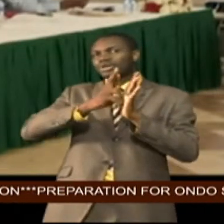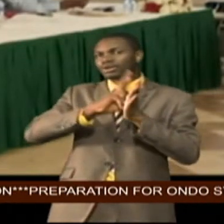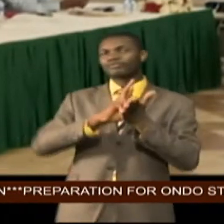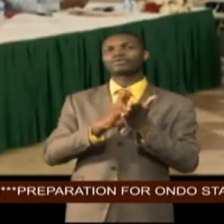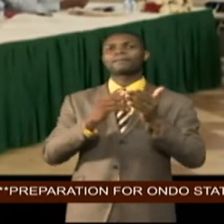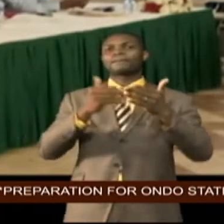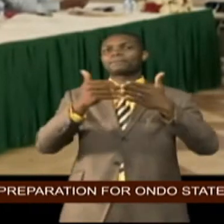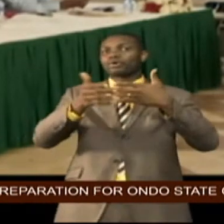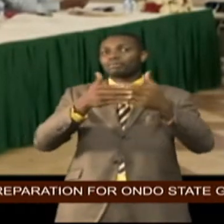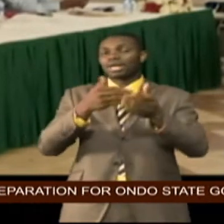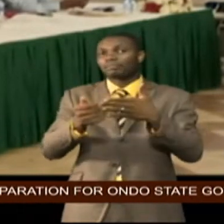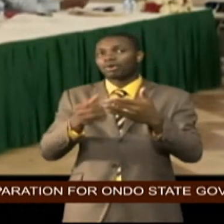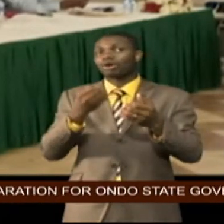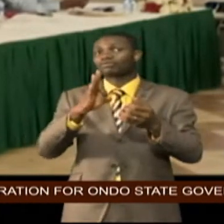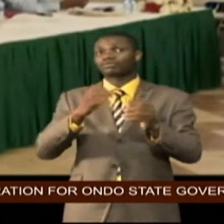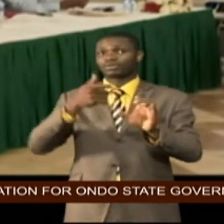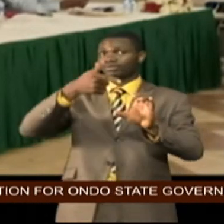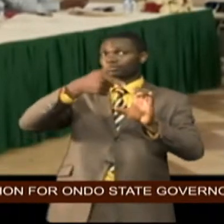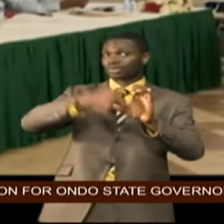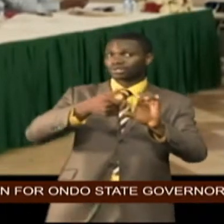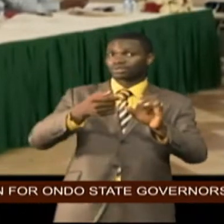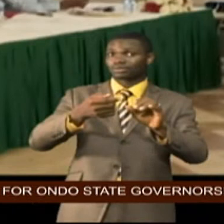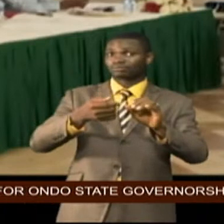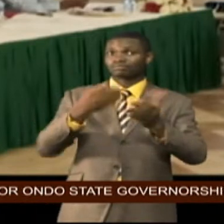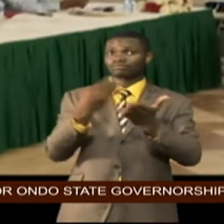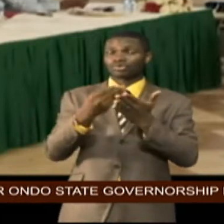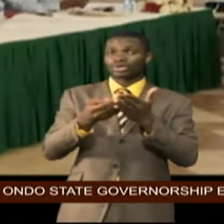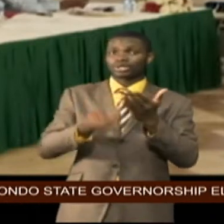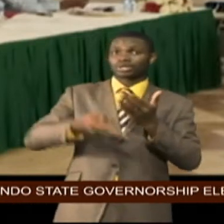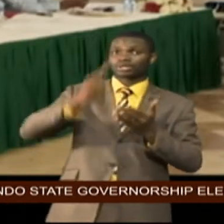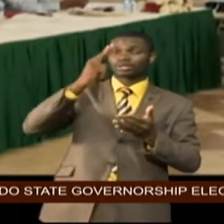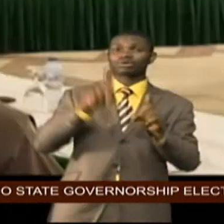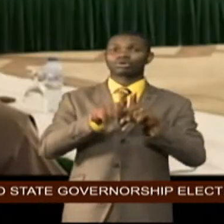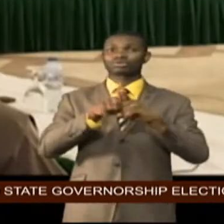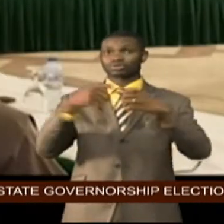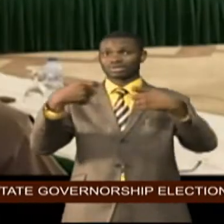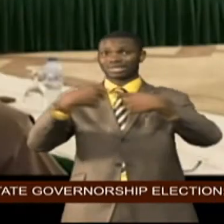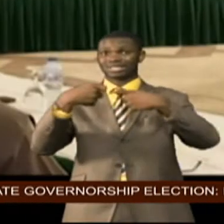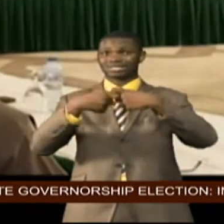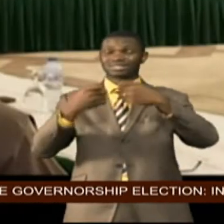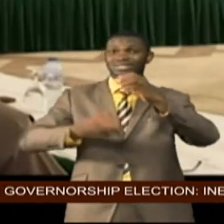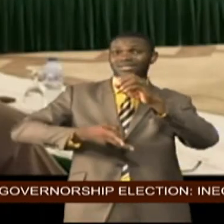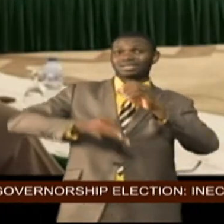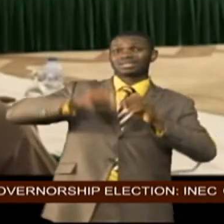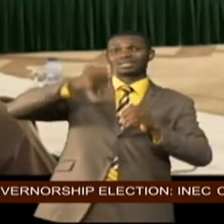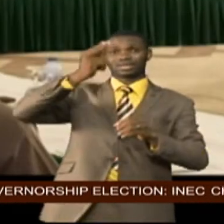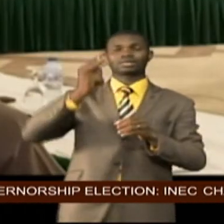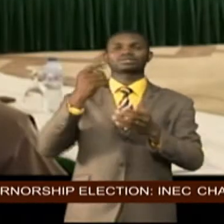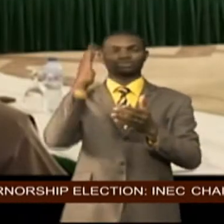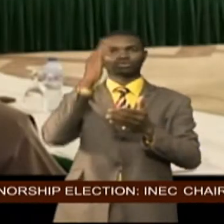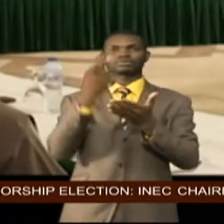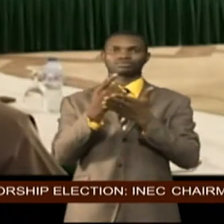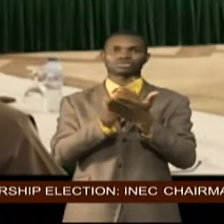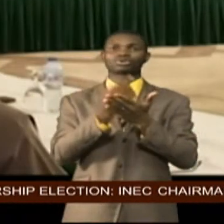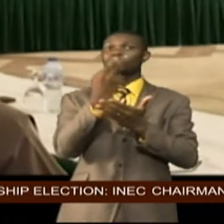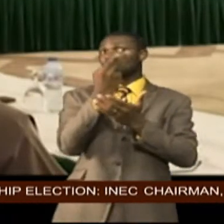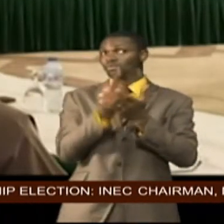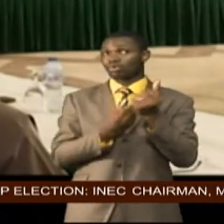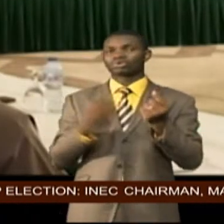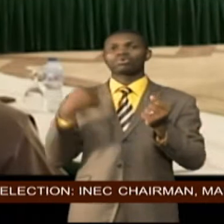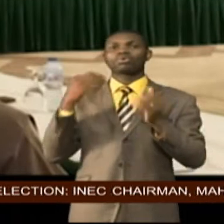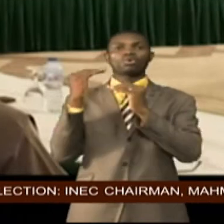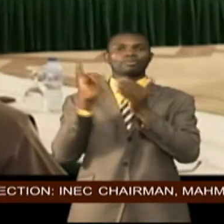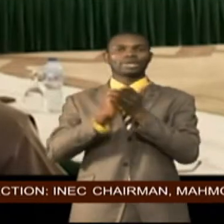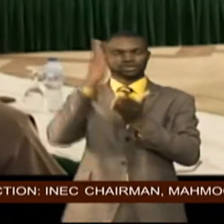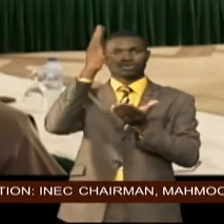in petroleum price and the hike in electricity tariff. Both parties are fully represented to resolve the issues to